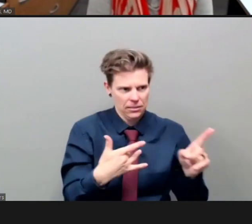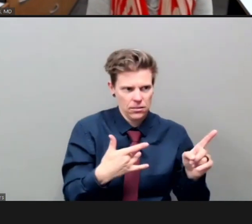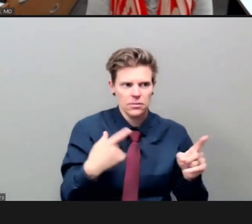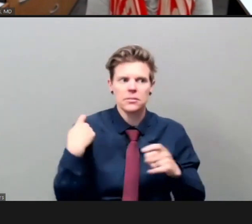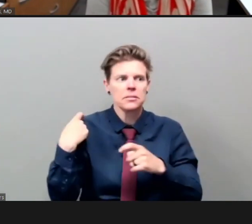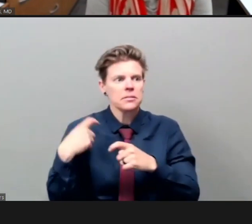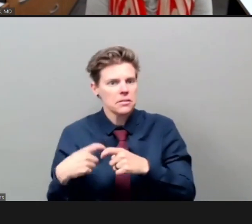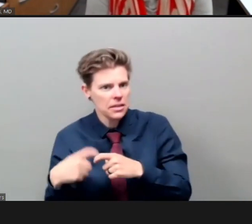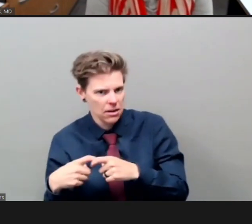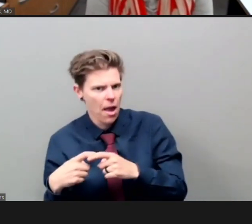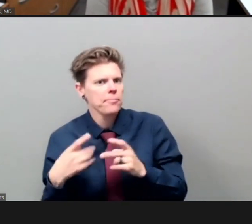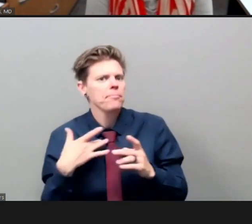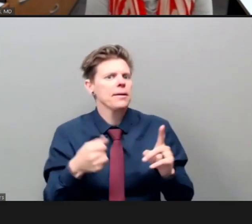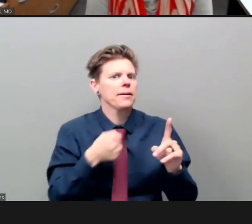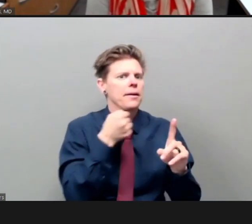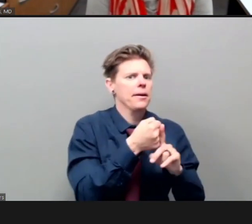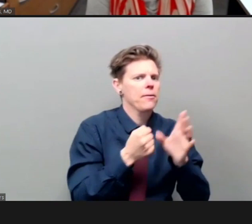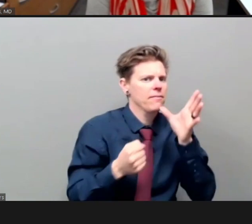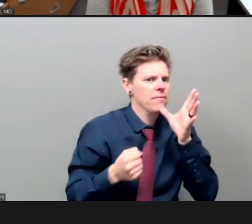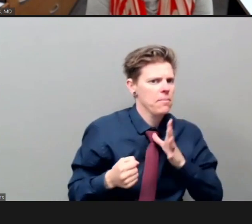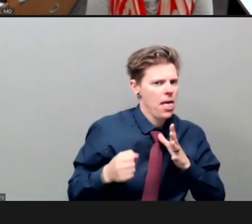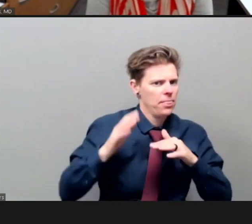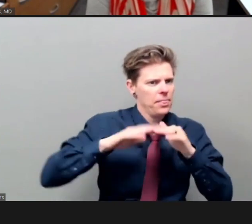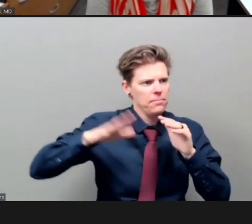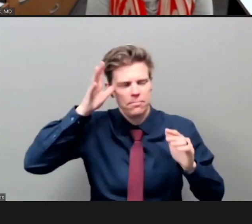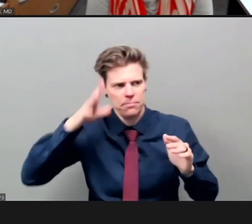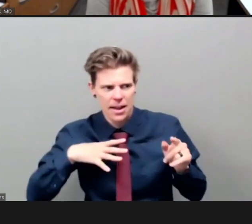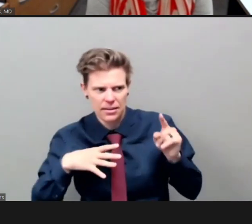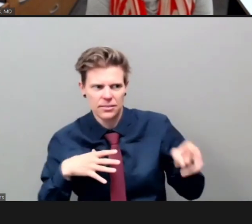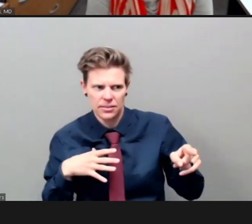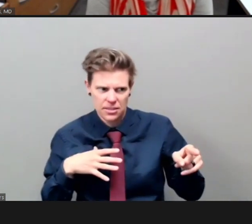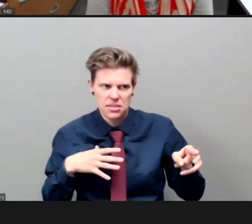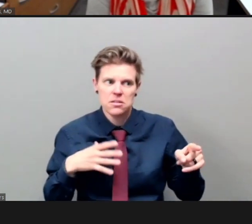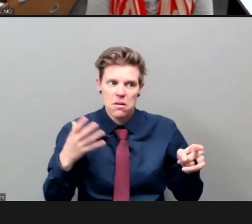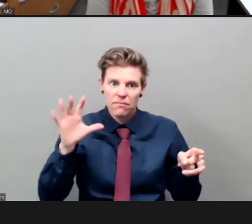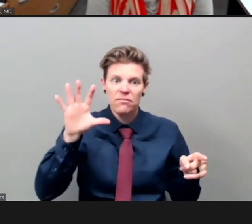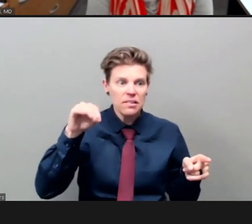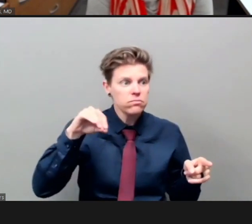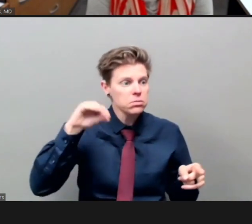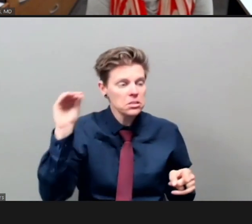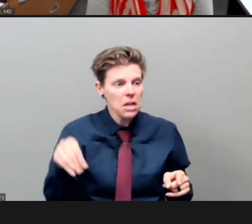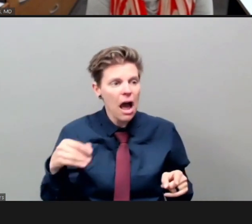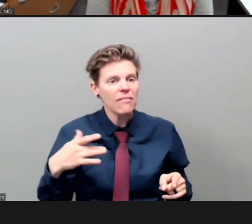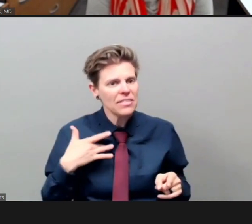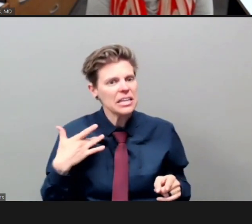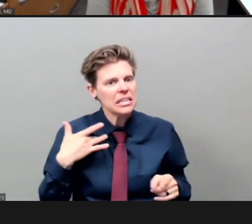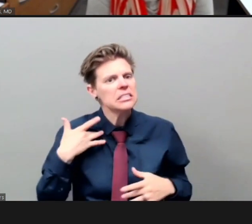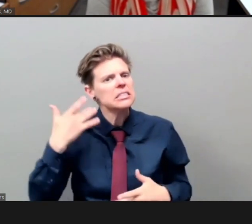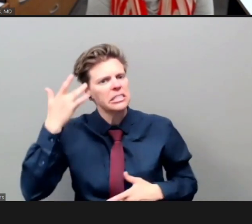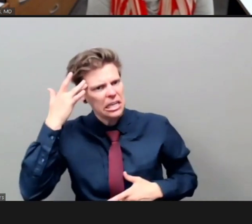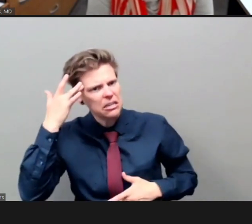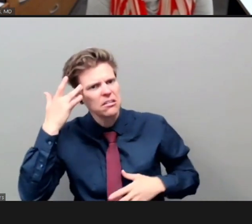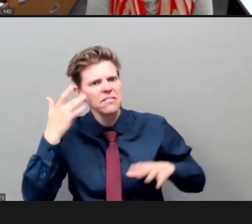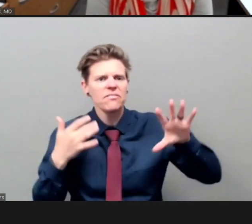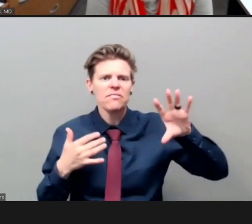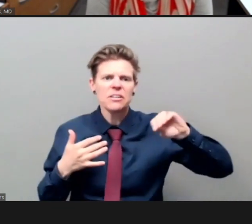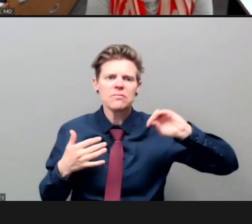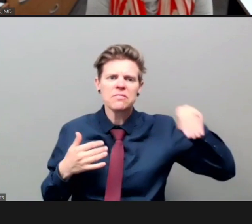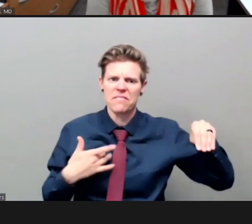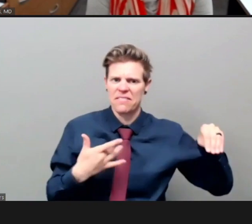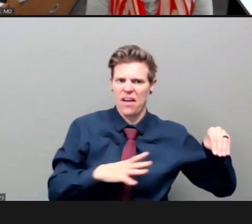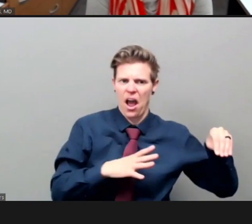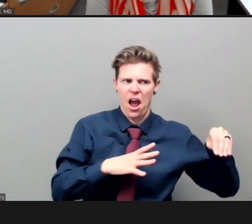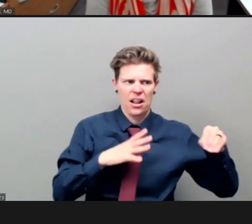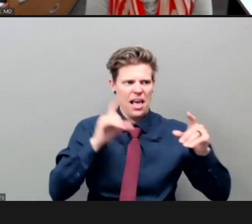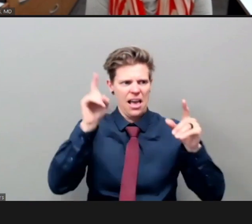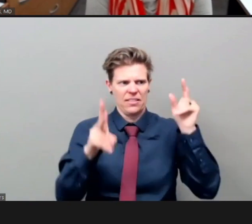than males. 50% of these people have symptoms, 50% don't. 72% have underlying conditions